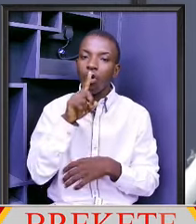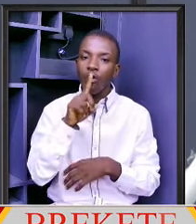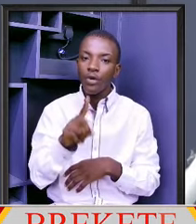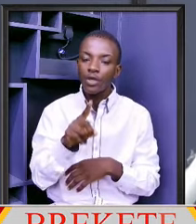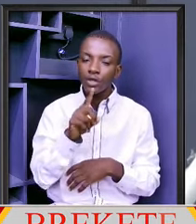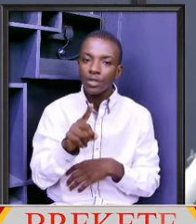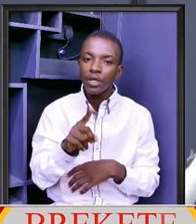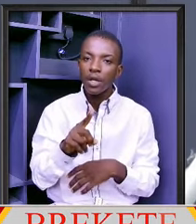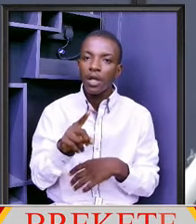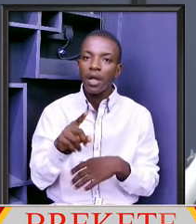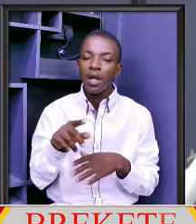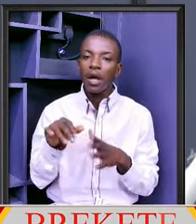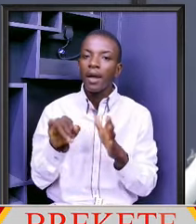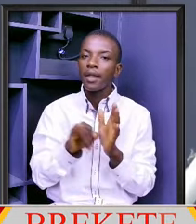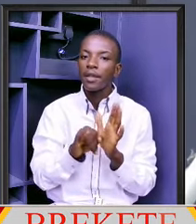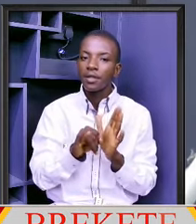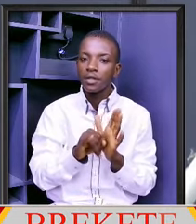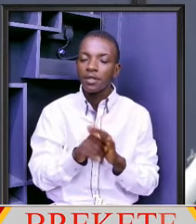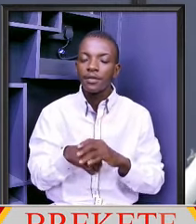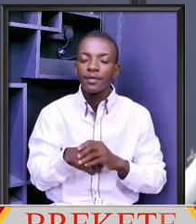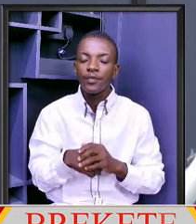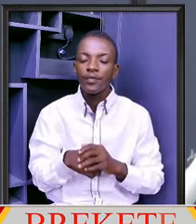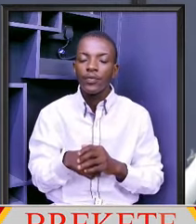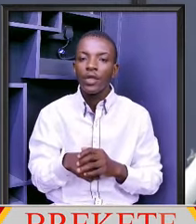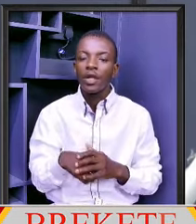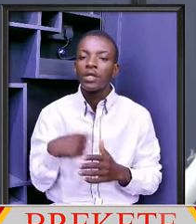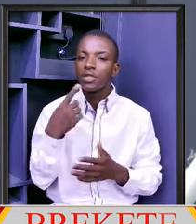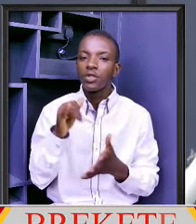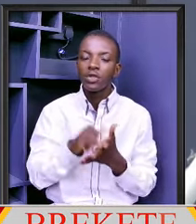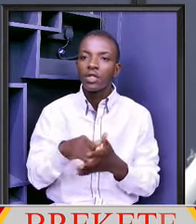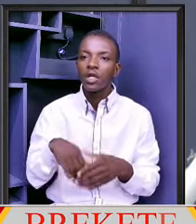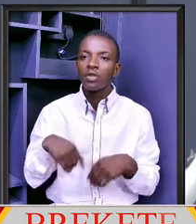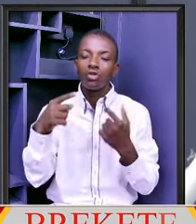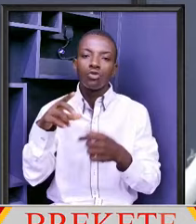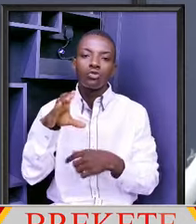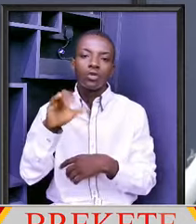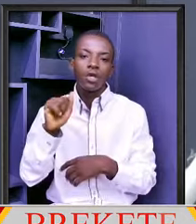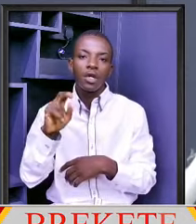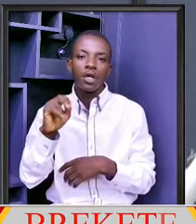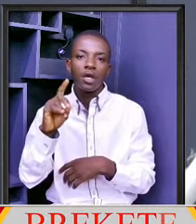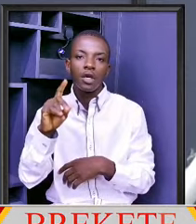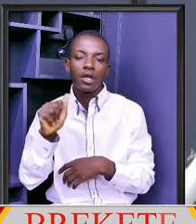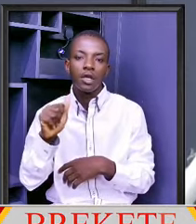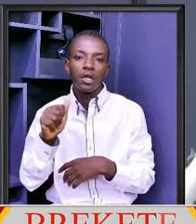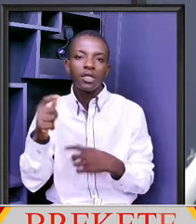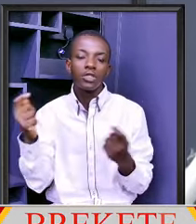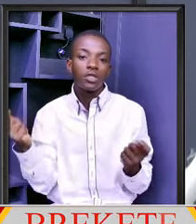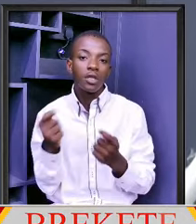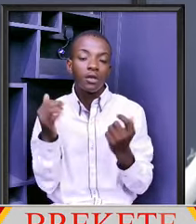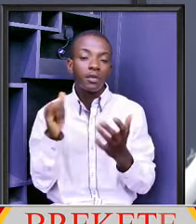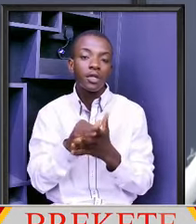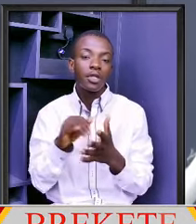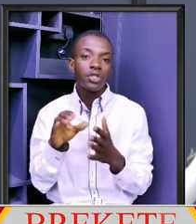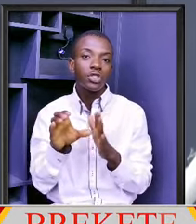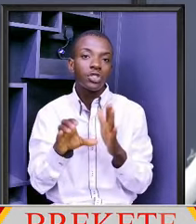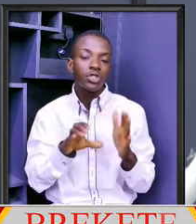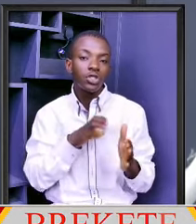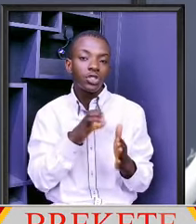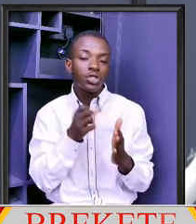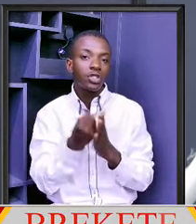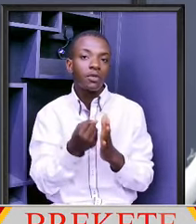original identity. And they tell you now where they go Canada. Now you they celebrate citizenship